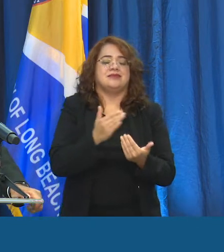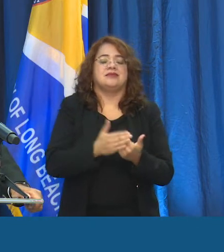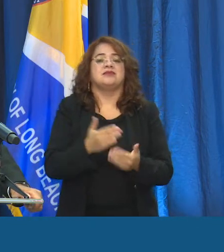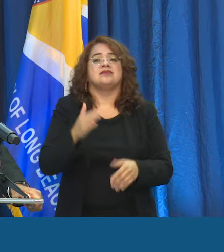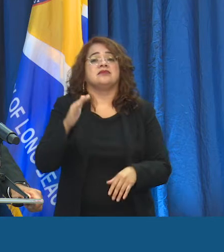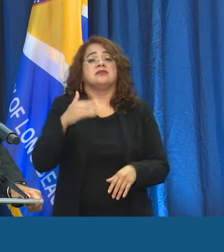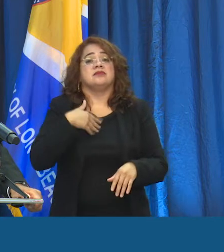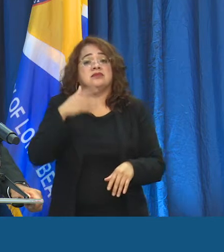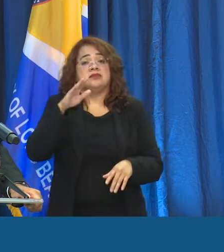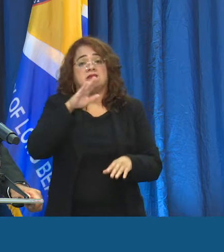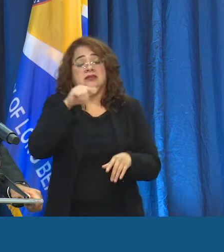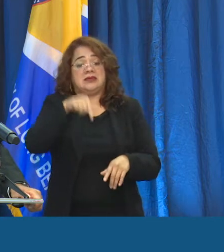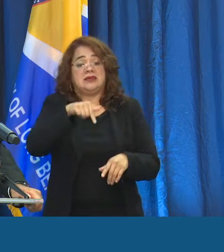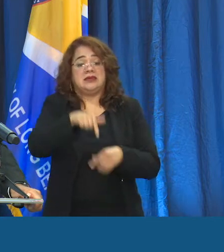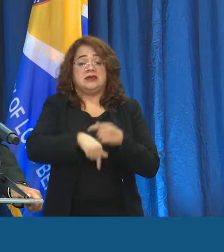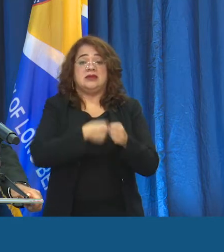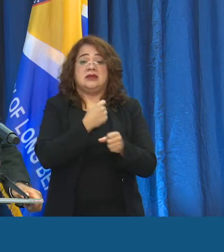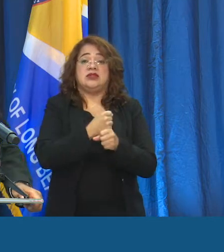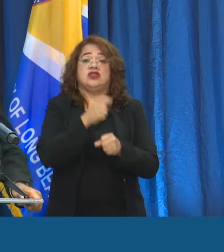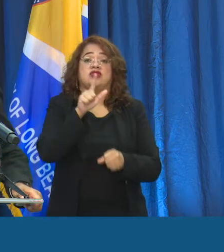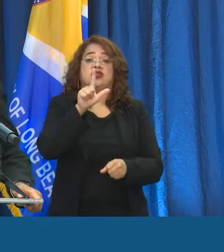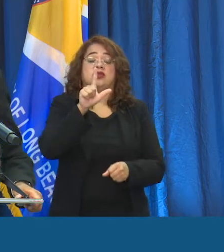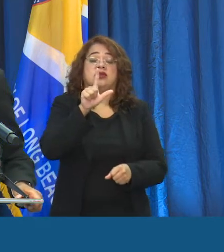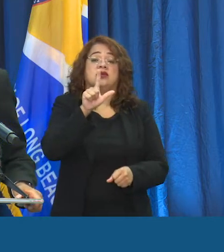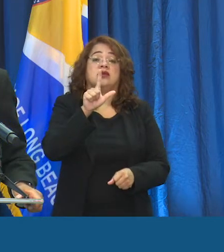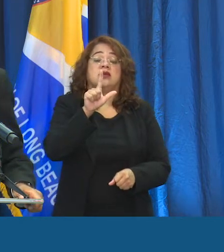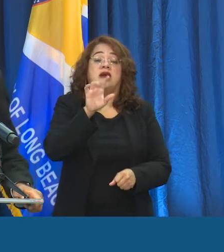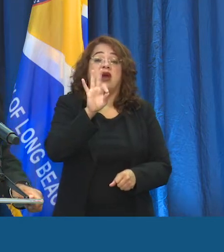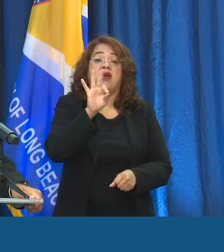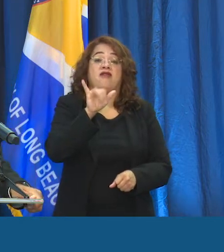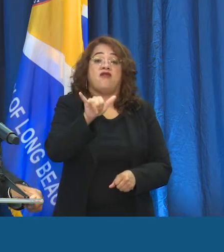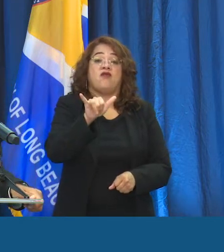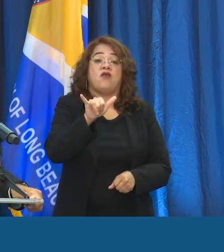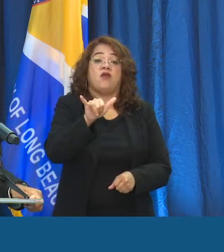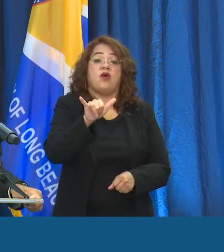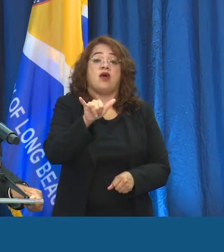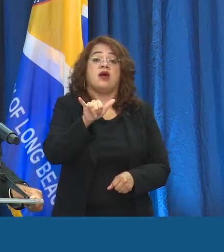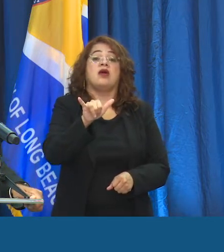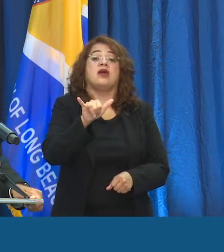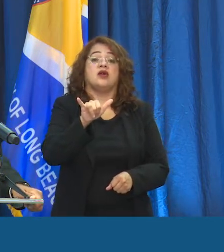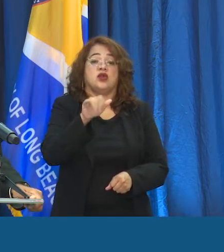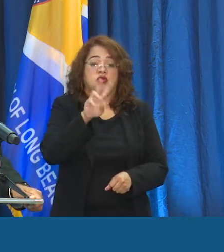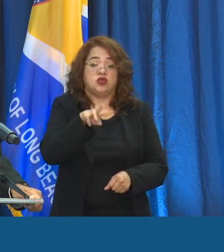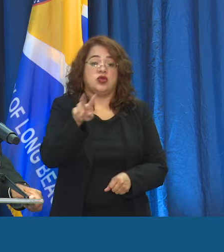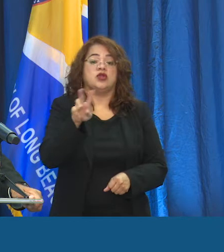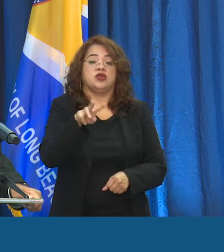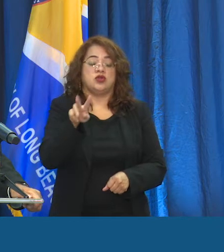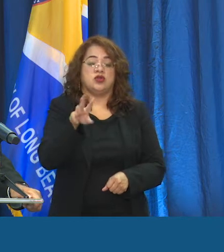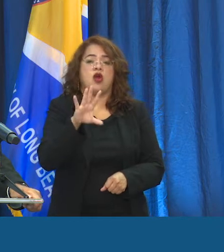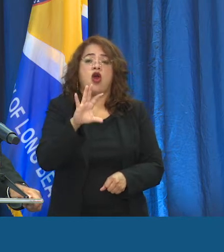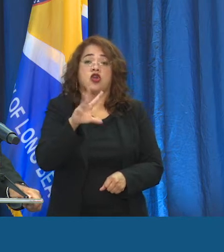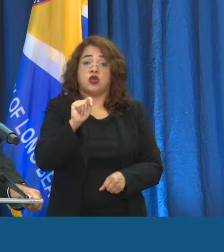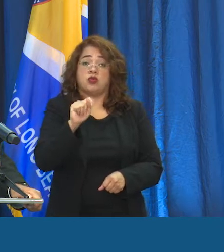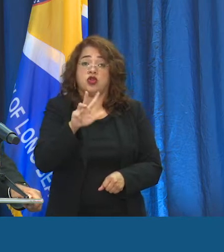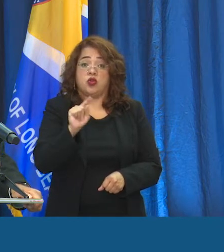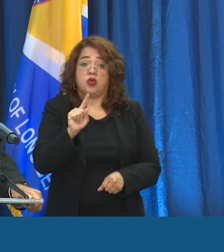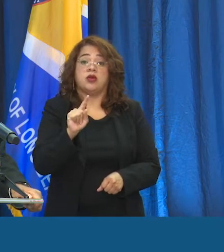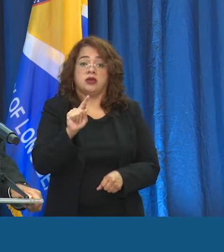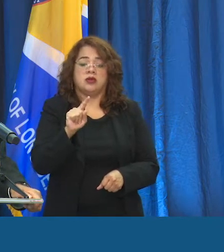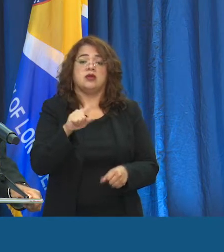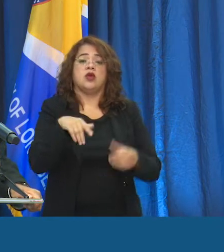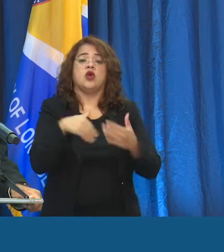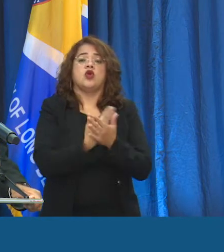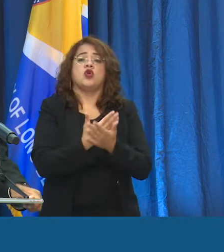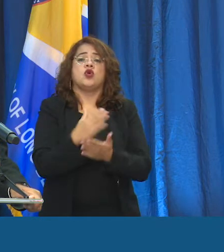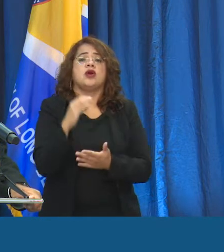in FY22, so essentially come October 1, I'm asking our city manager and our staff to begin a new zero-based